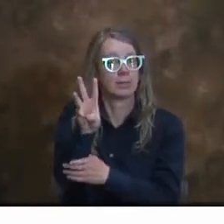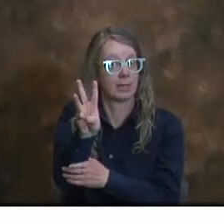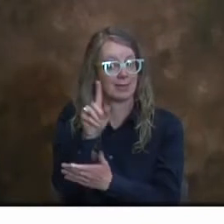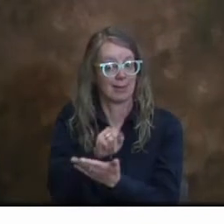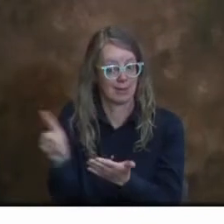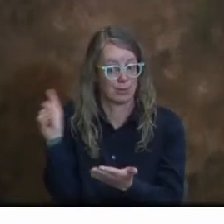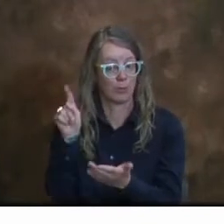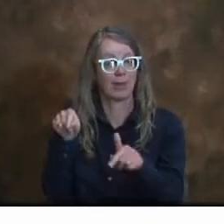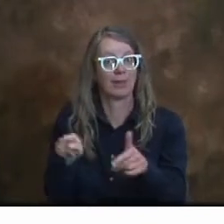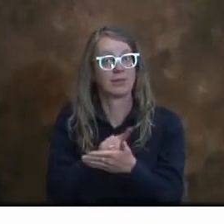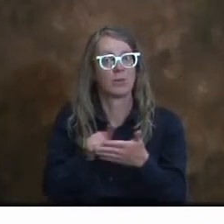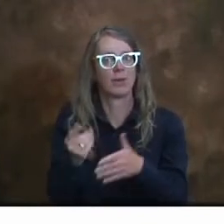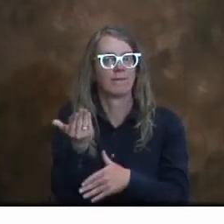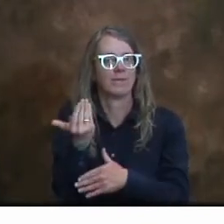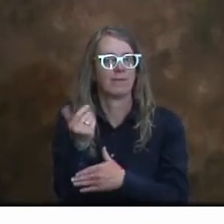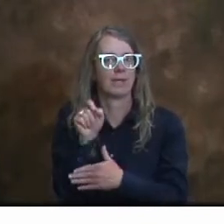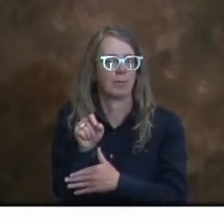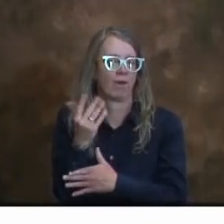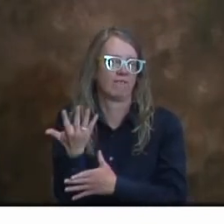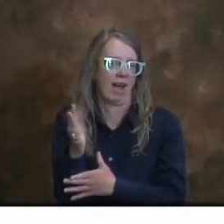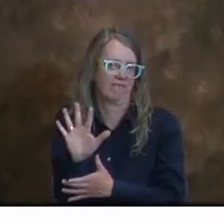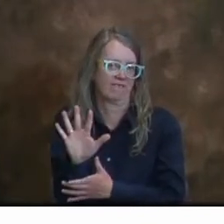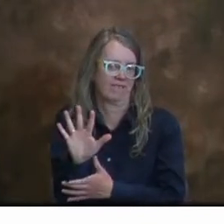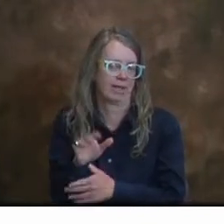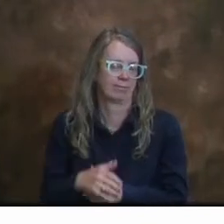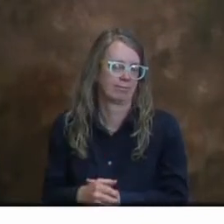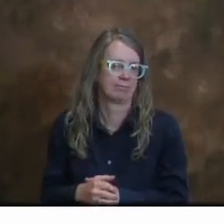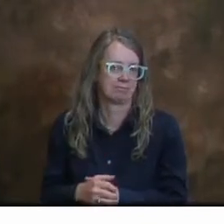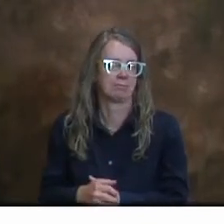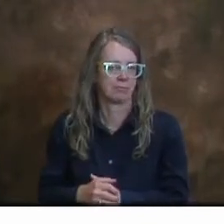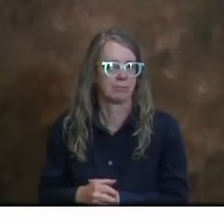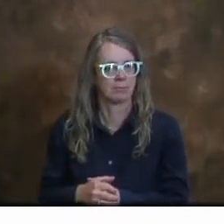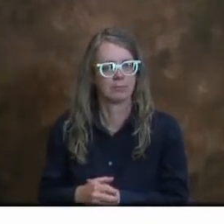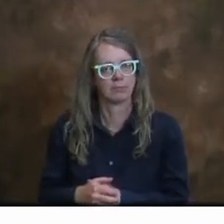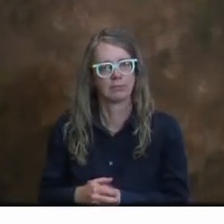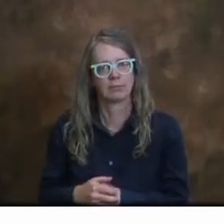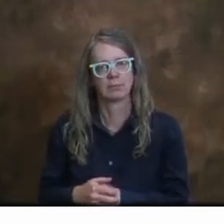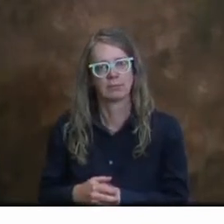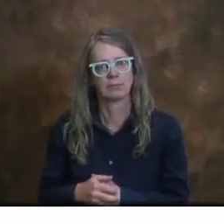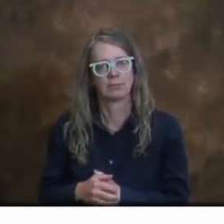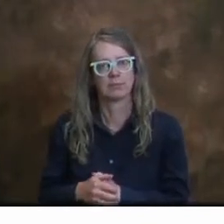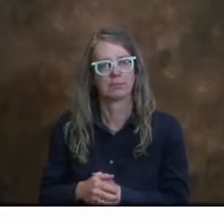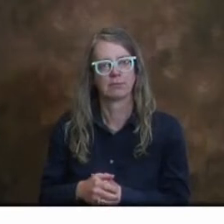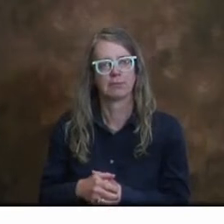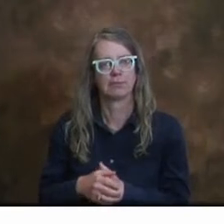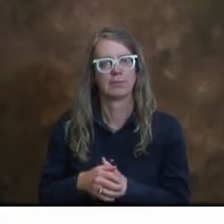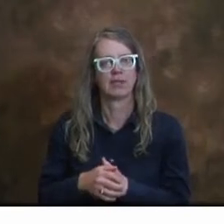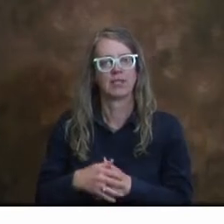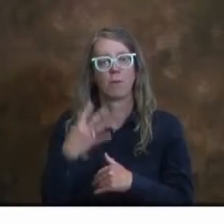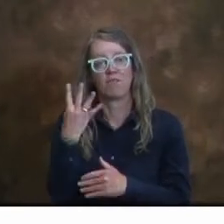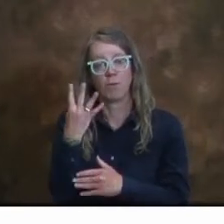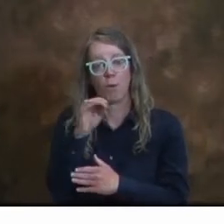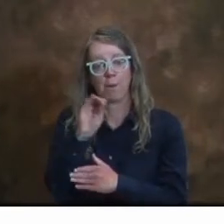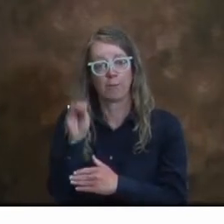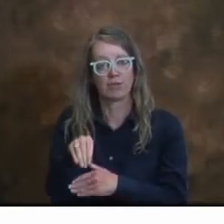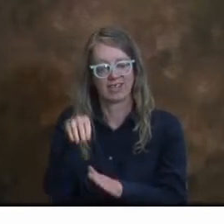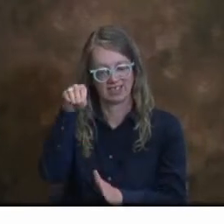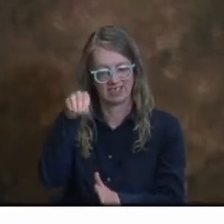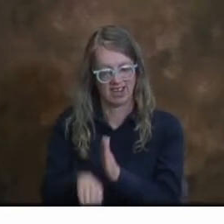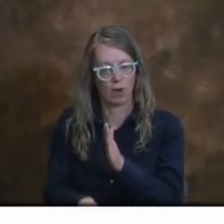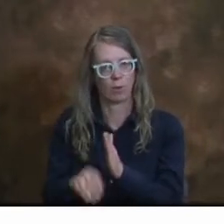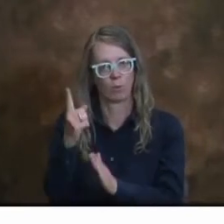to 15.5 this week. This is just over 4 percentage points drop in 1 week.